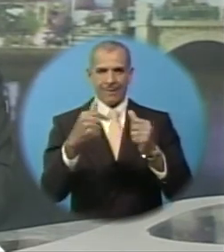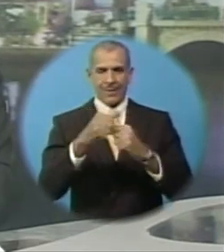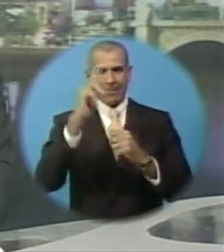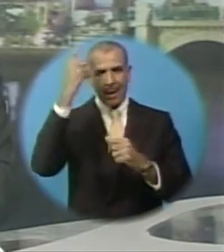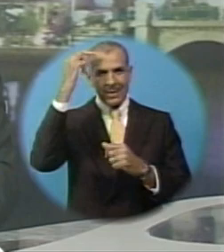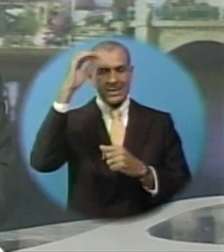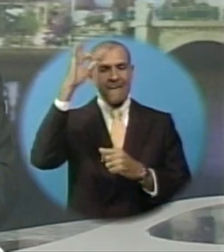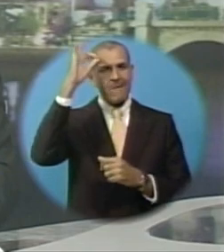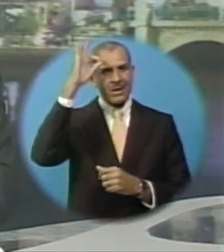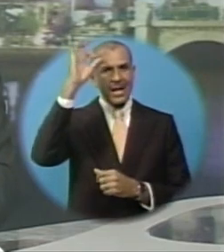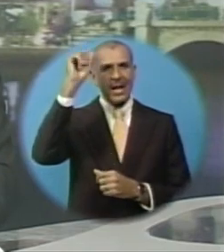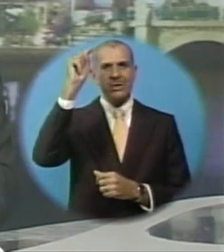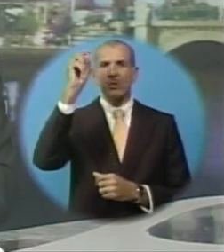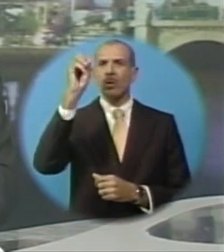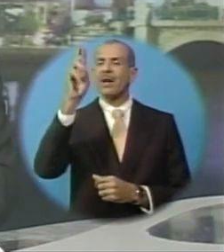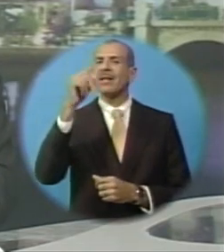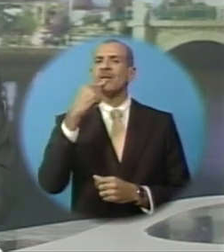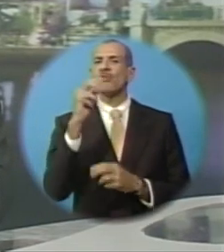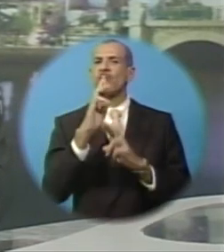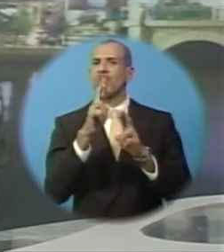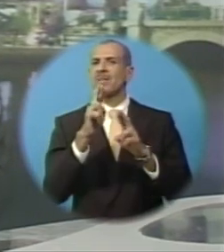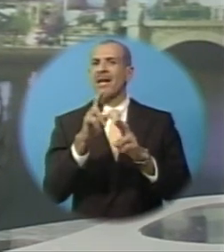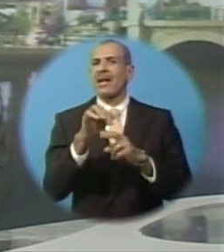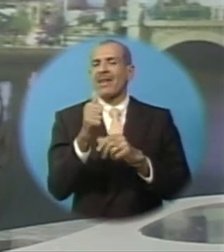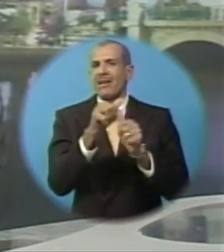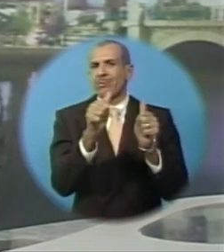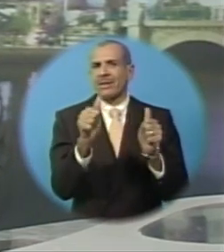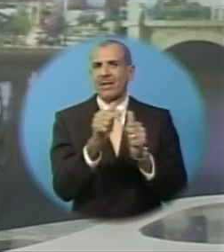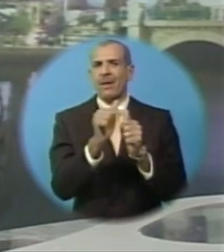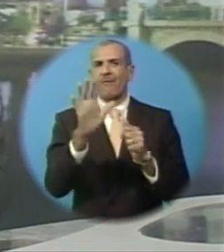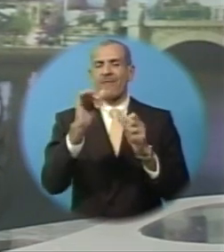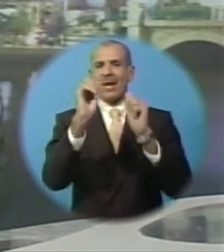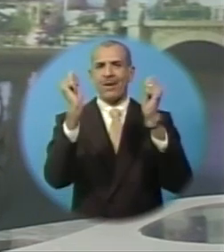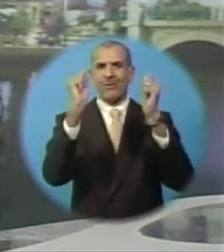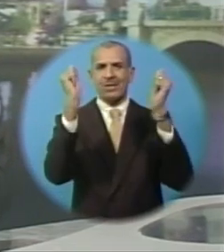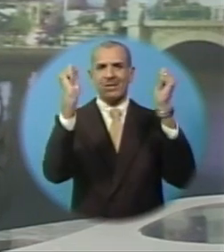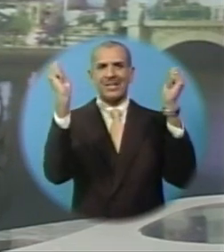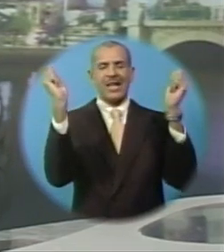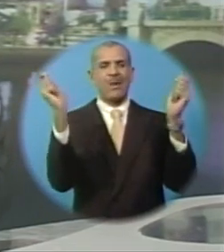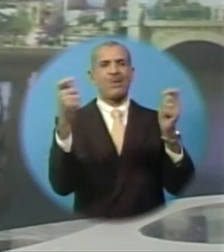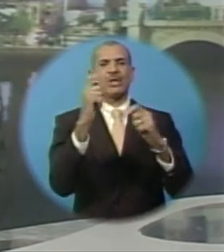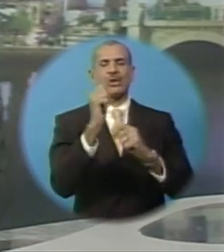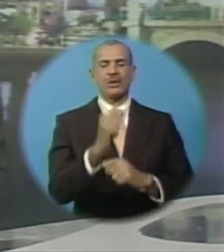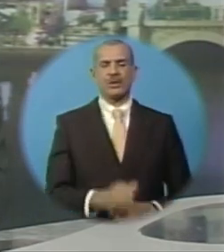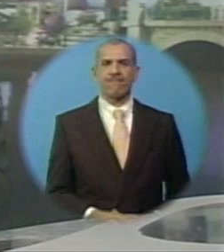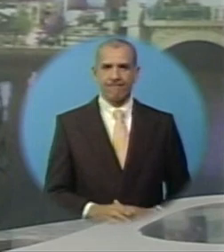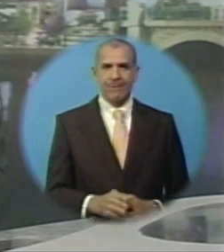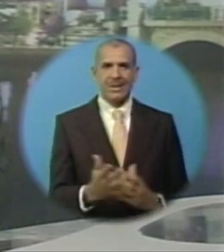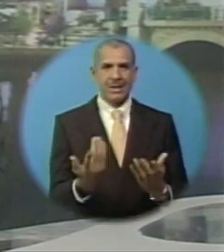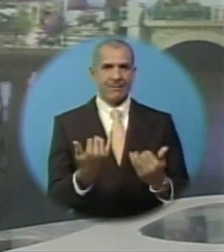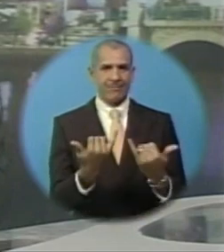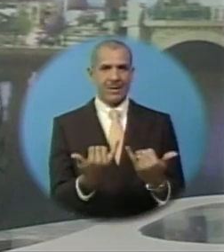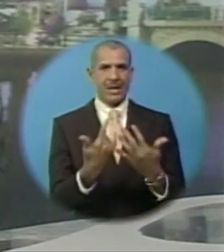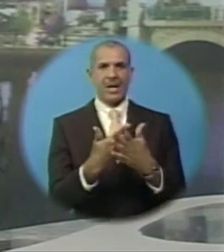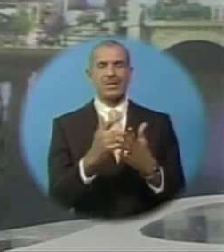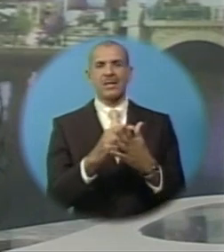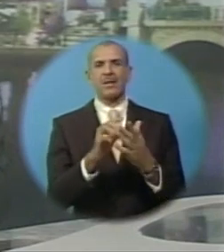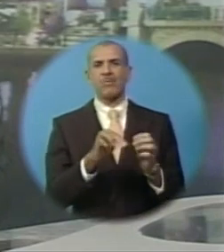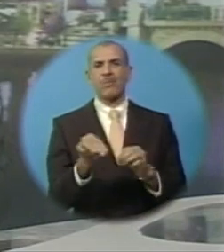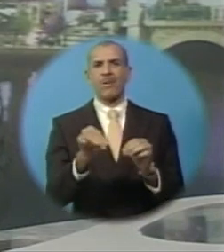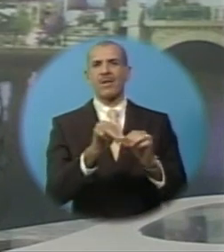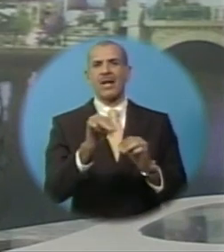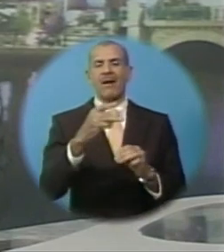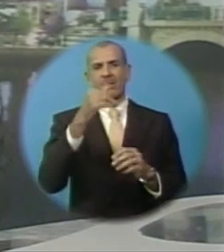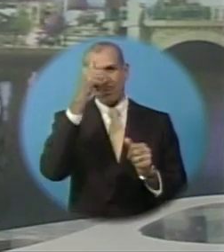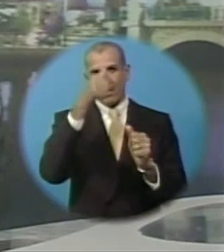Minister Frendell Stuart is tonight reporting another aspect of the 50th anniversary celebrations. This time, it's the movement of the